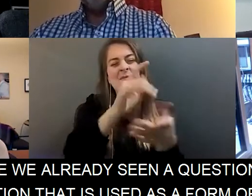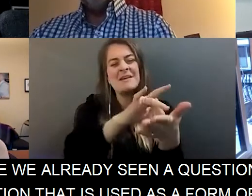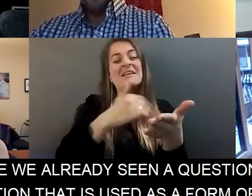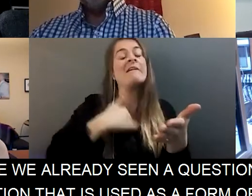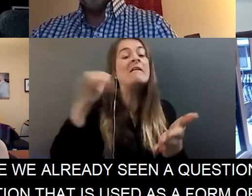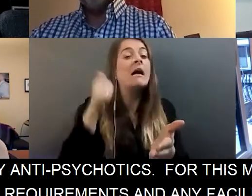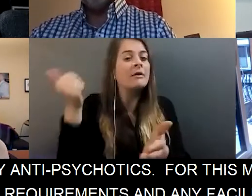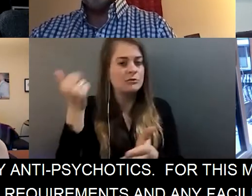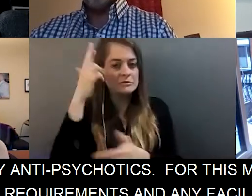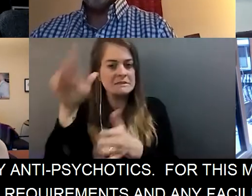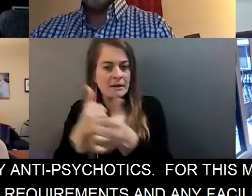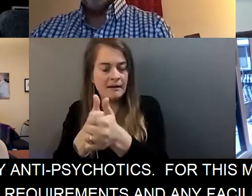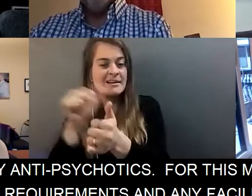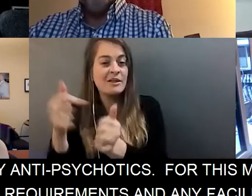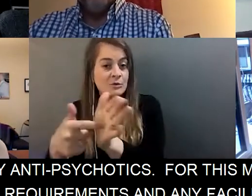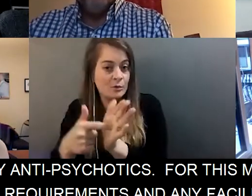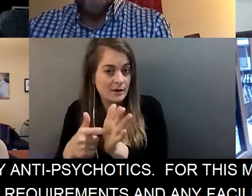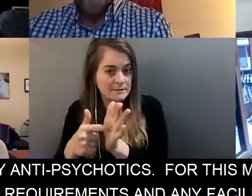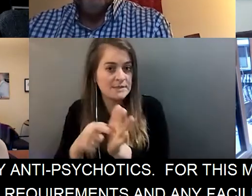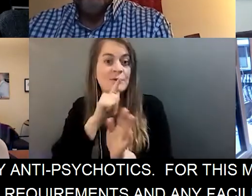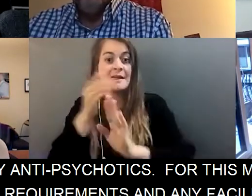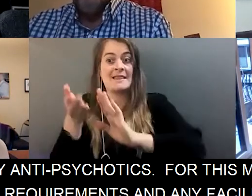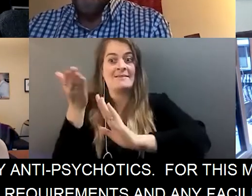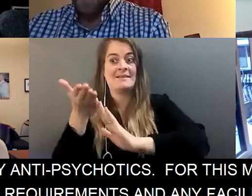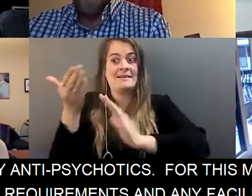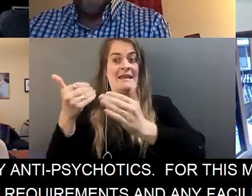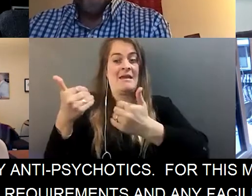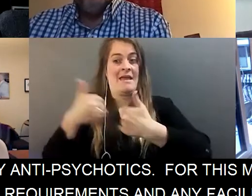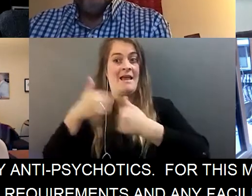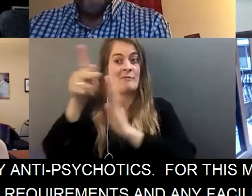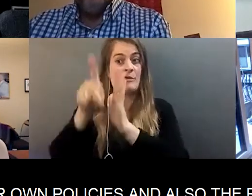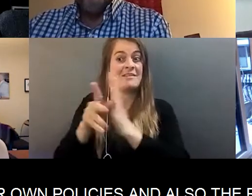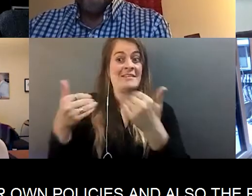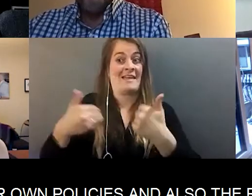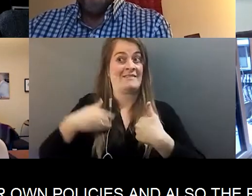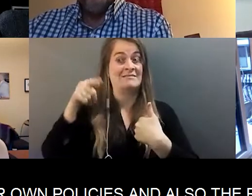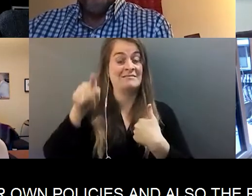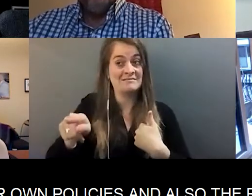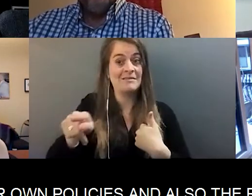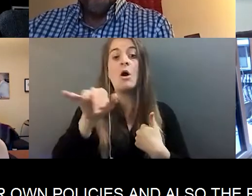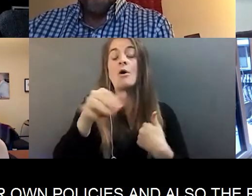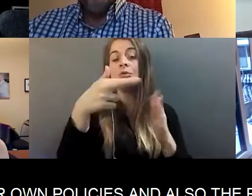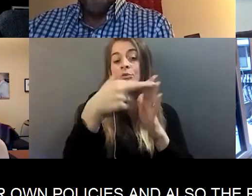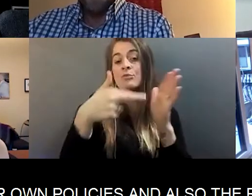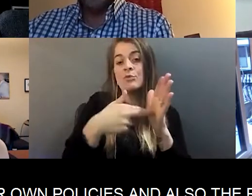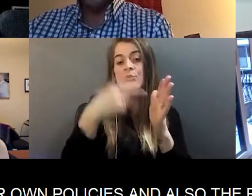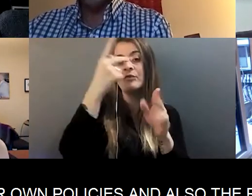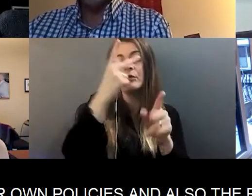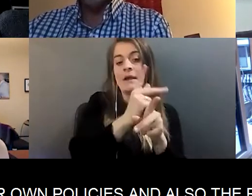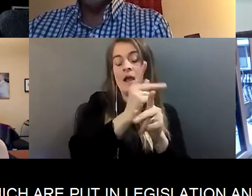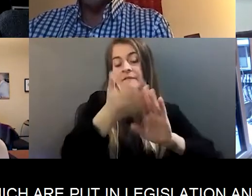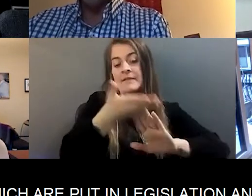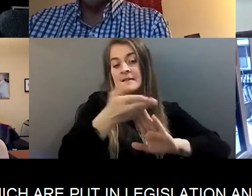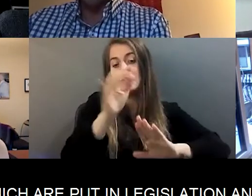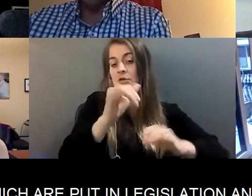requirements and any facility needs to follow their own policies and also the rules for care facilities, which are